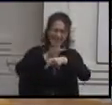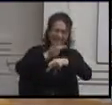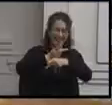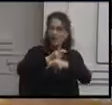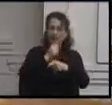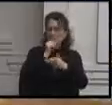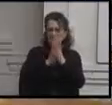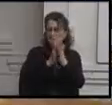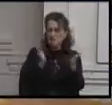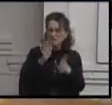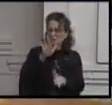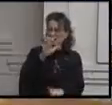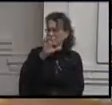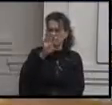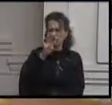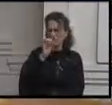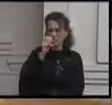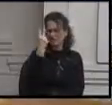things that